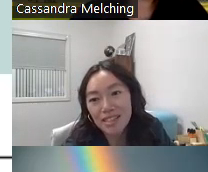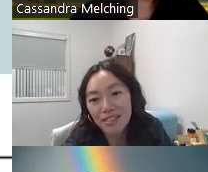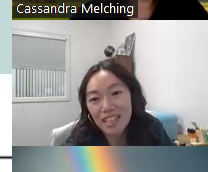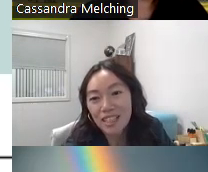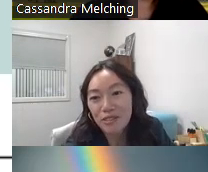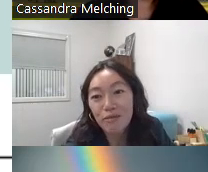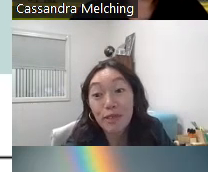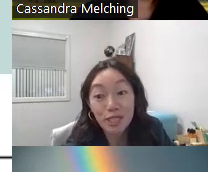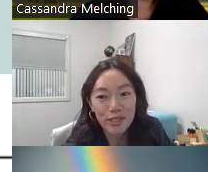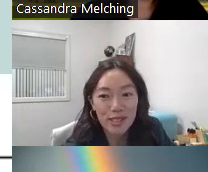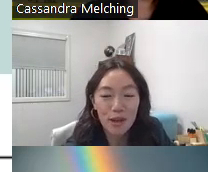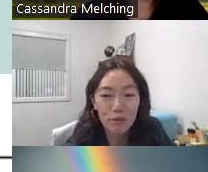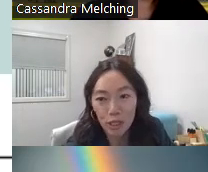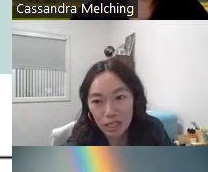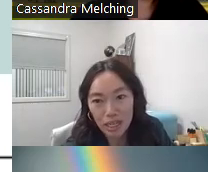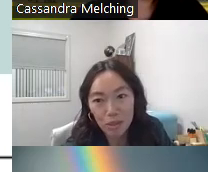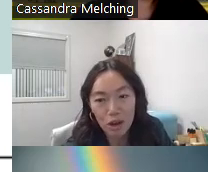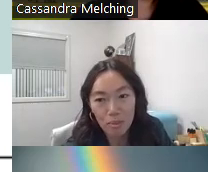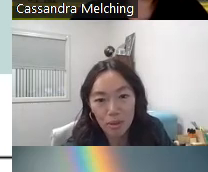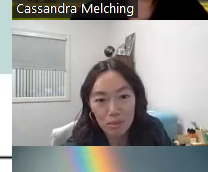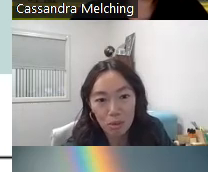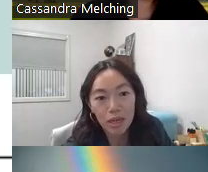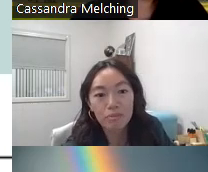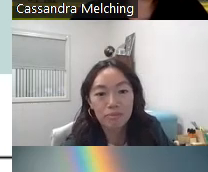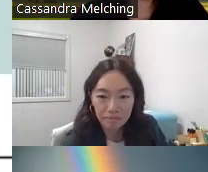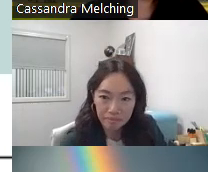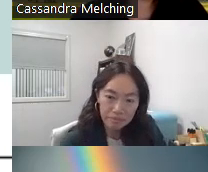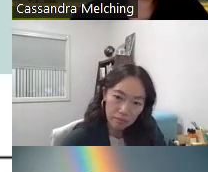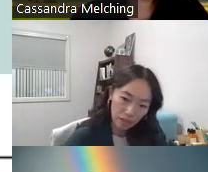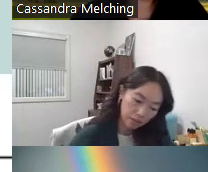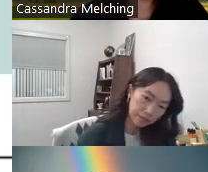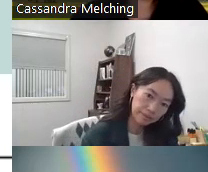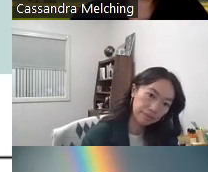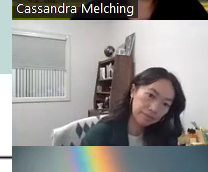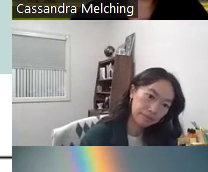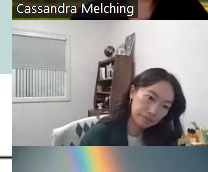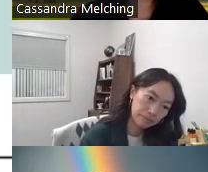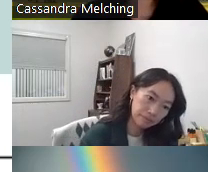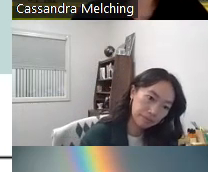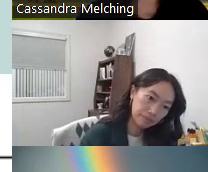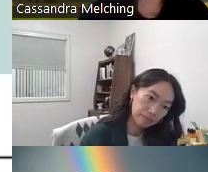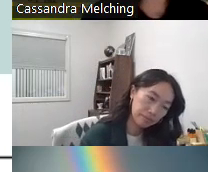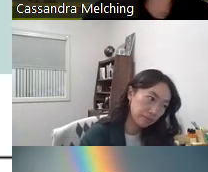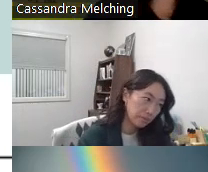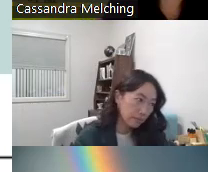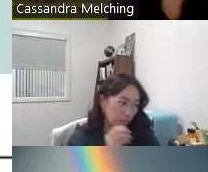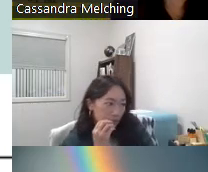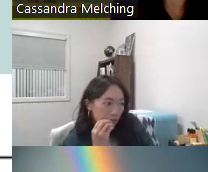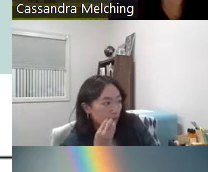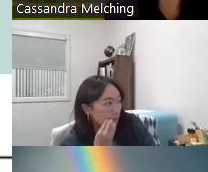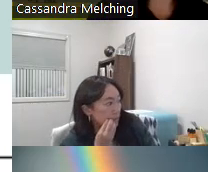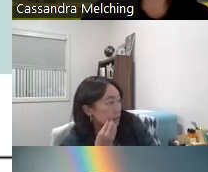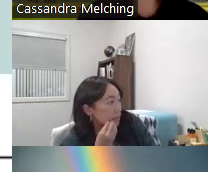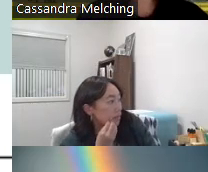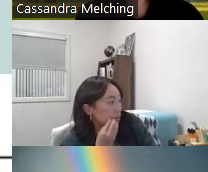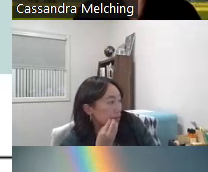time sensitivity, I do think winter is a really great time to talk about this program. Thank you. And Mary Elizabeth, please go